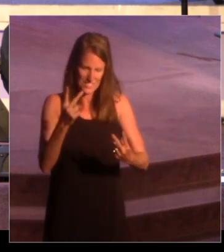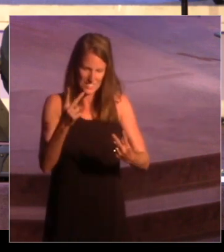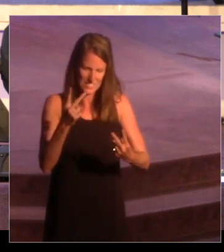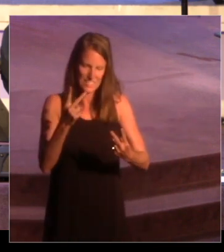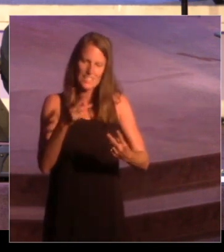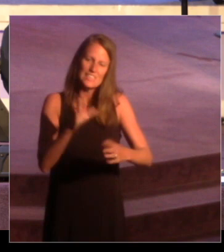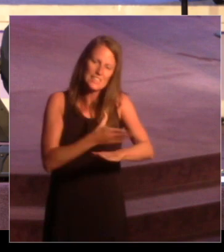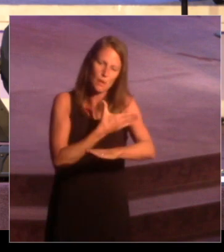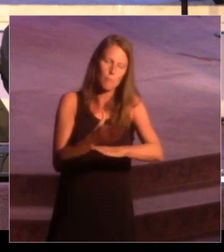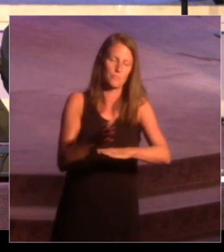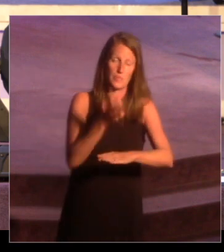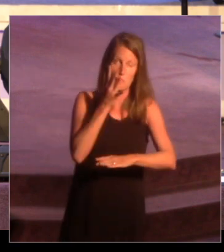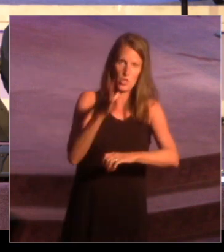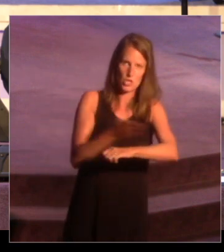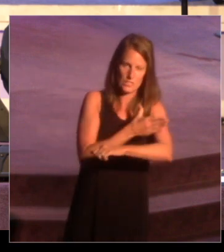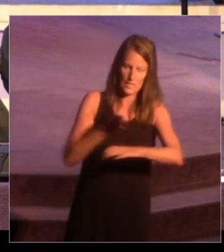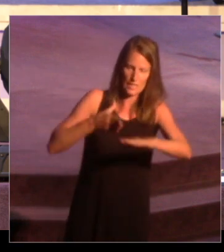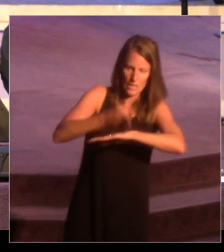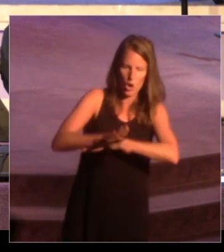her daughter.